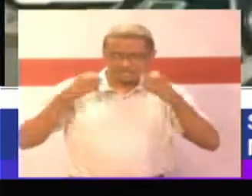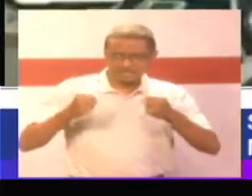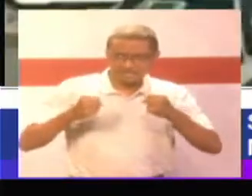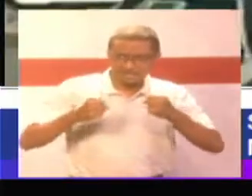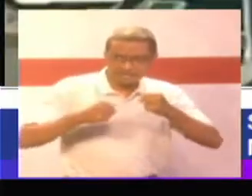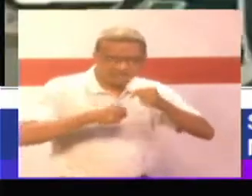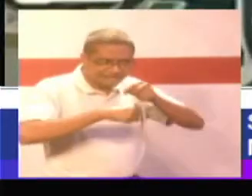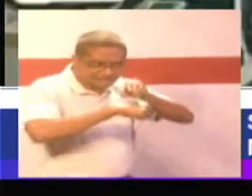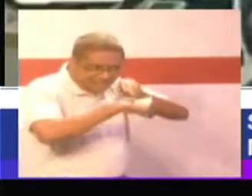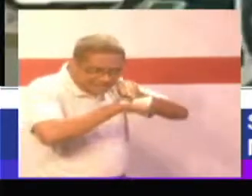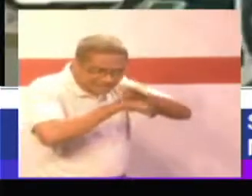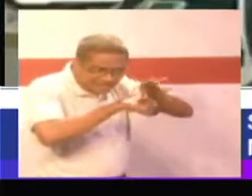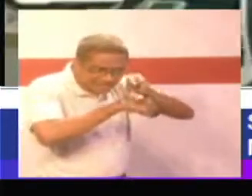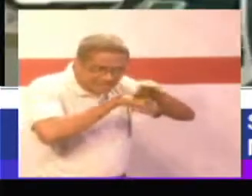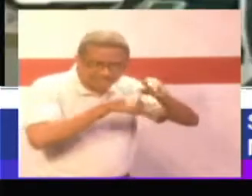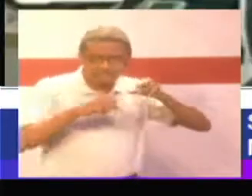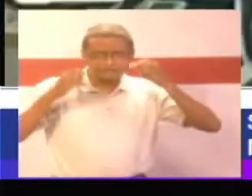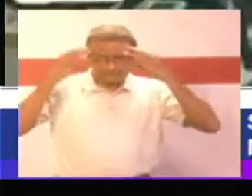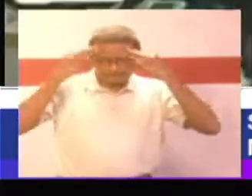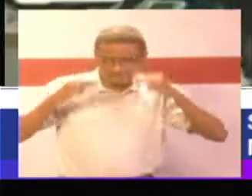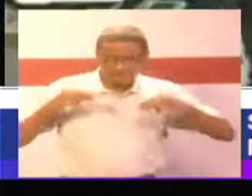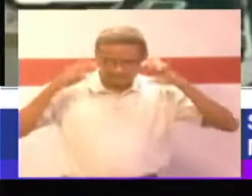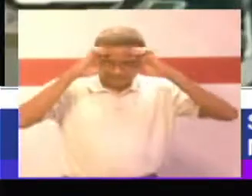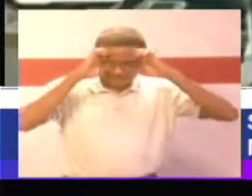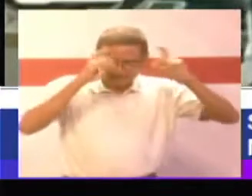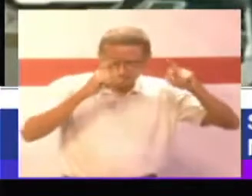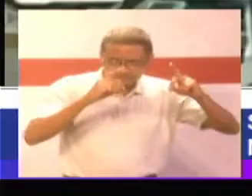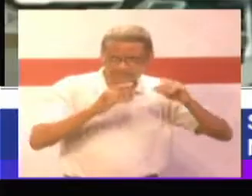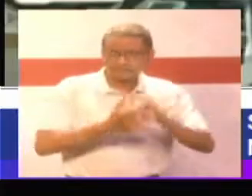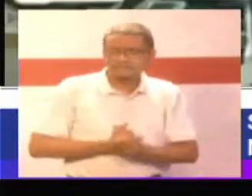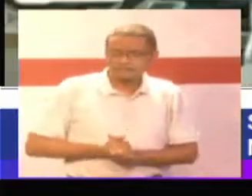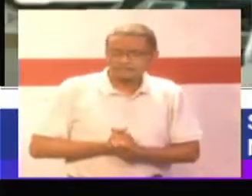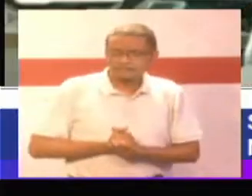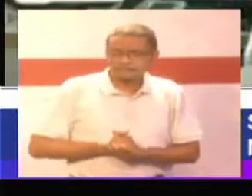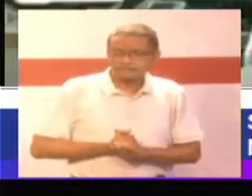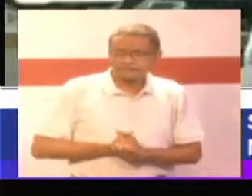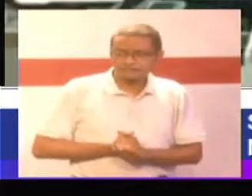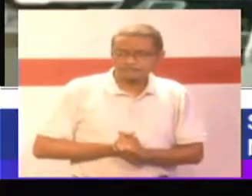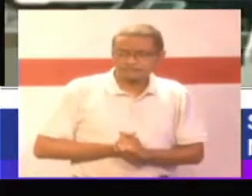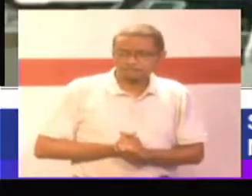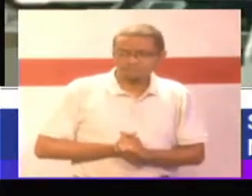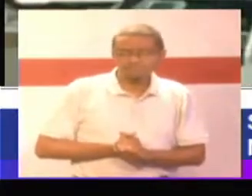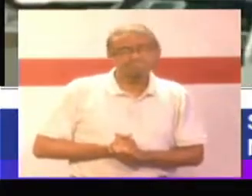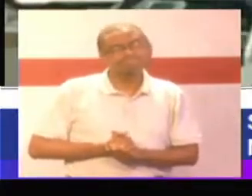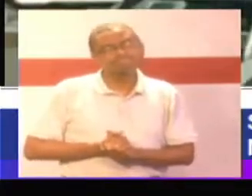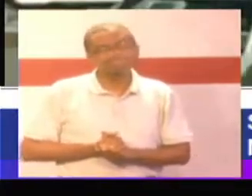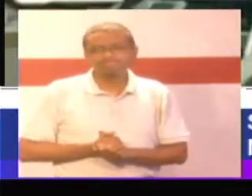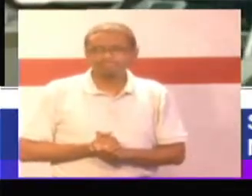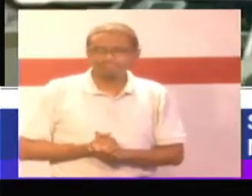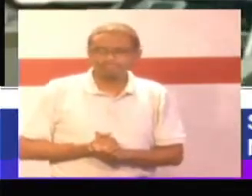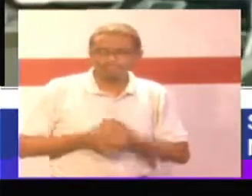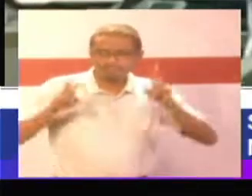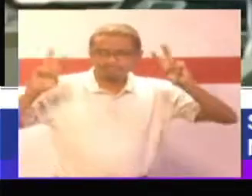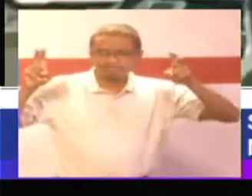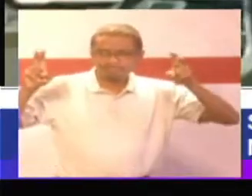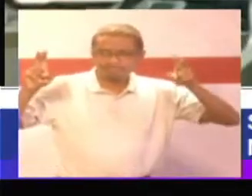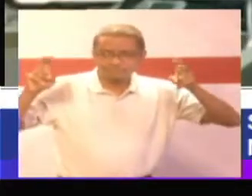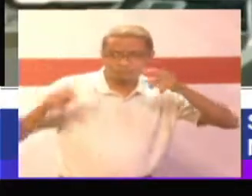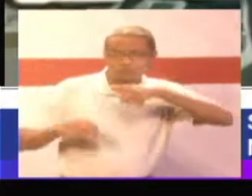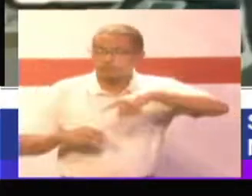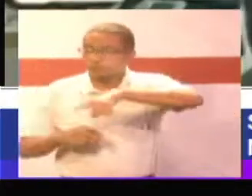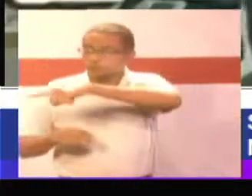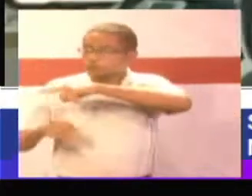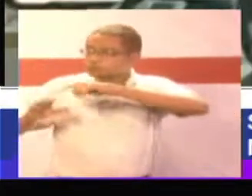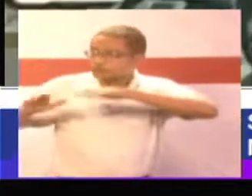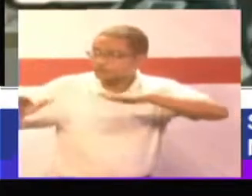the Ministry of Education on this first day back of when the unvaccinated